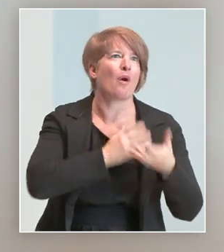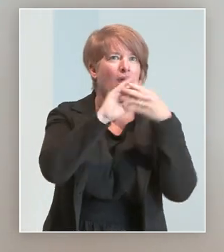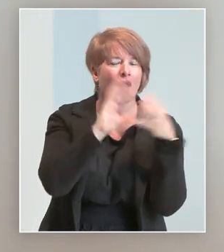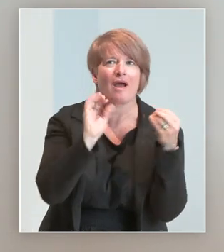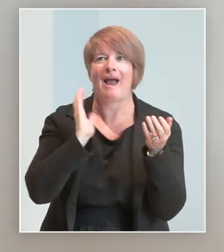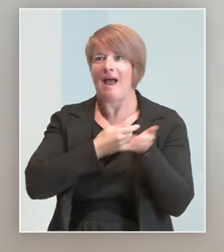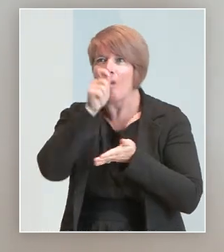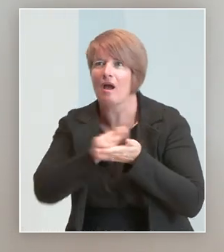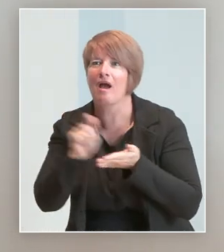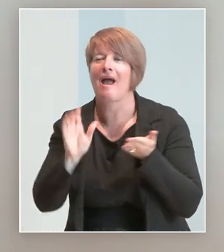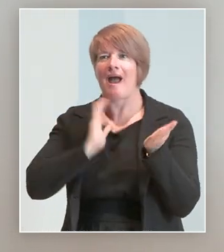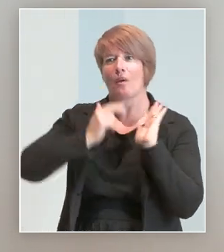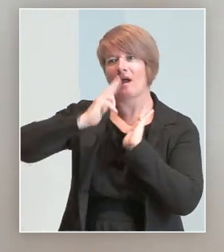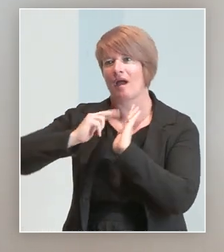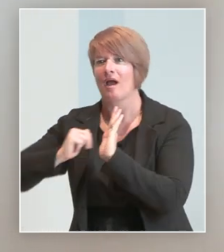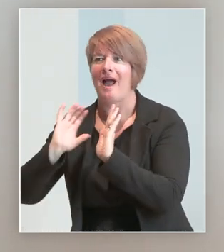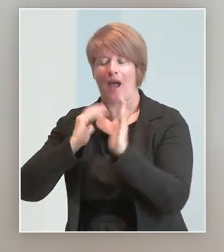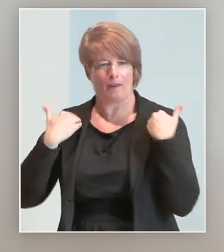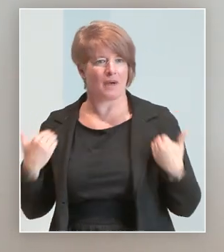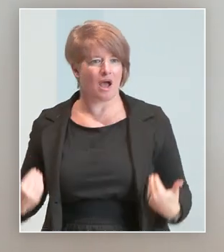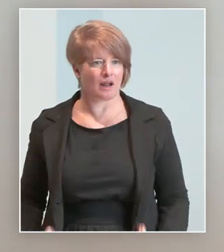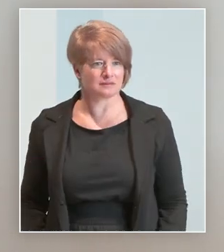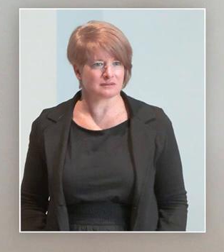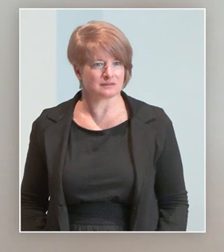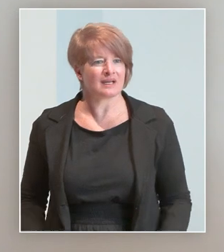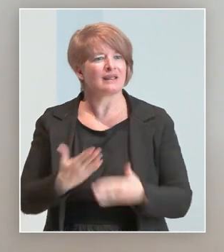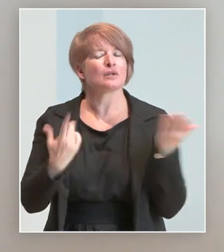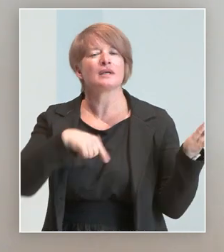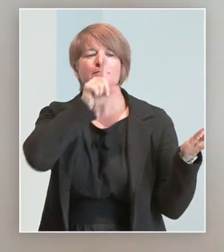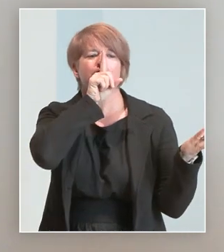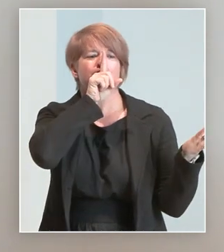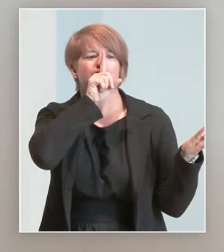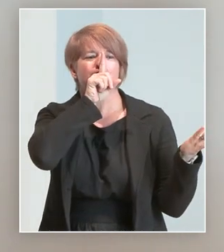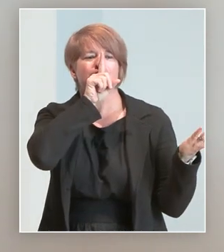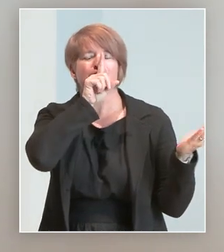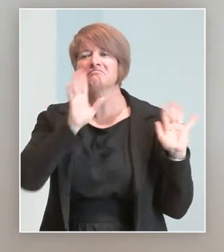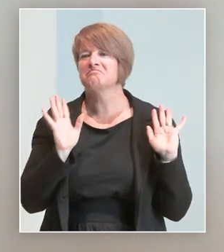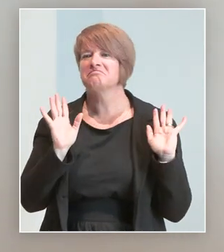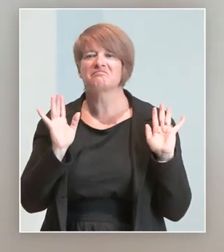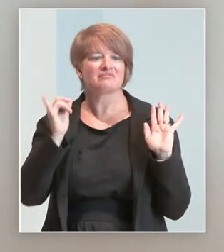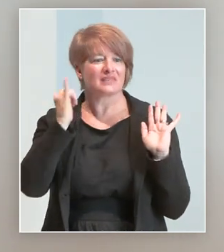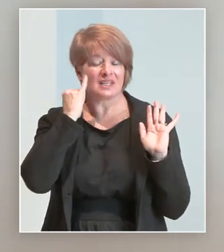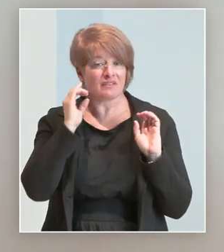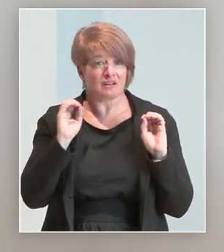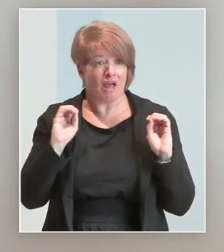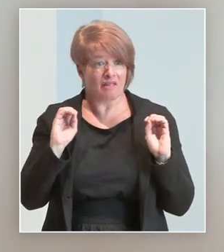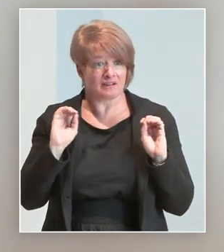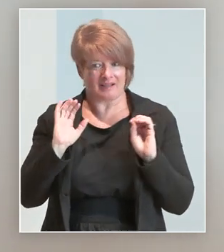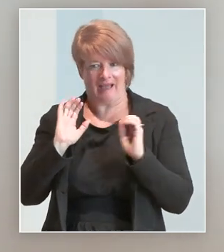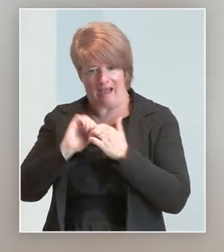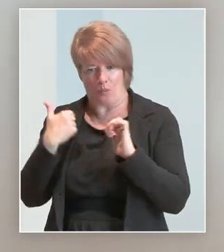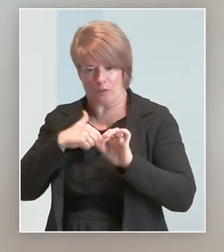pens, paintbrushes, with body, through the unsaid, even if none of these things are our brand of how we do